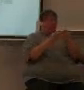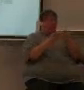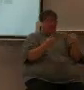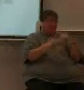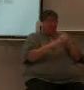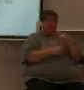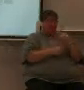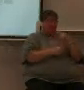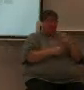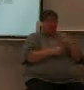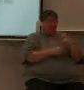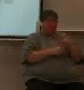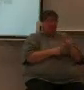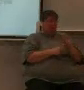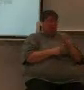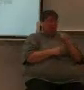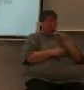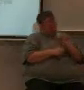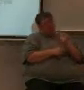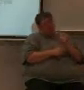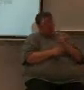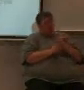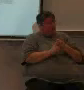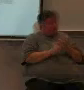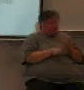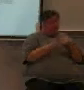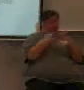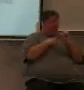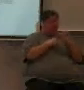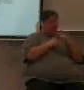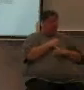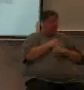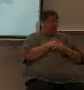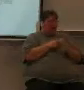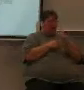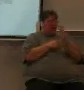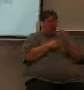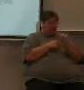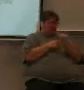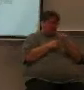it's much more difficult to get out of your body. If you have a chronic